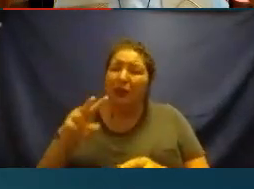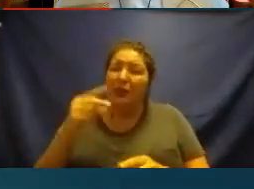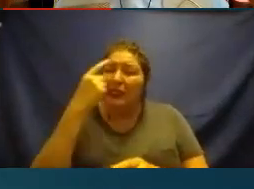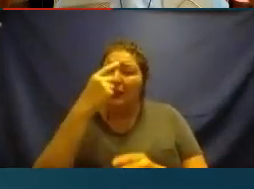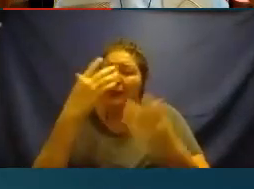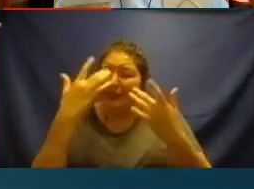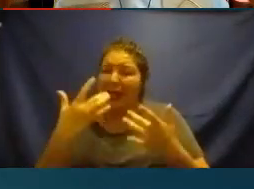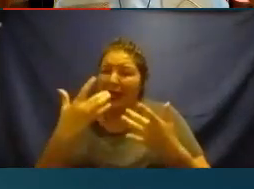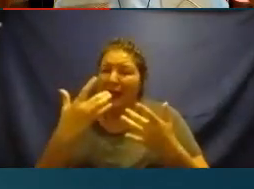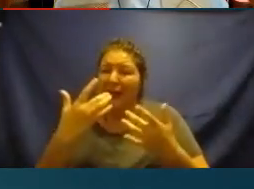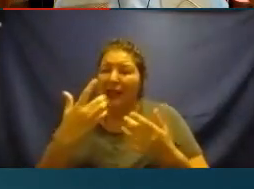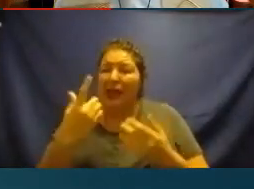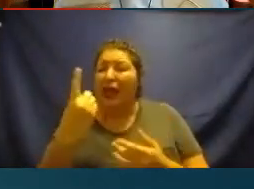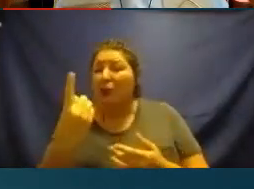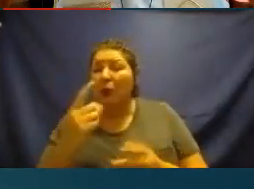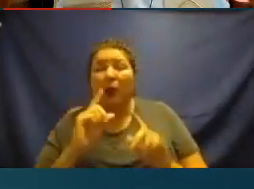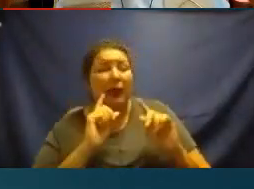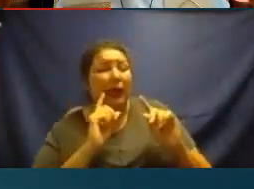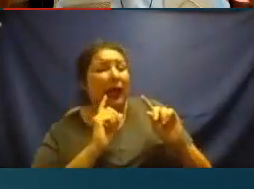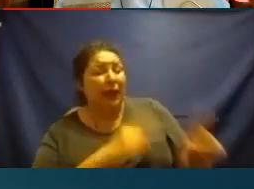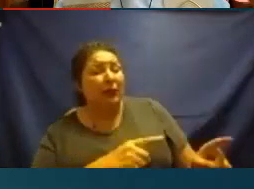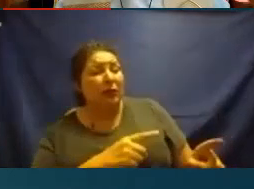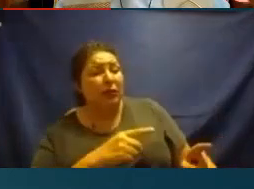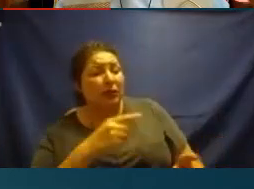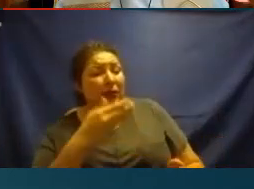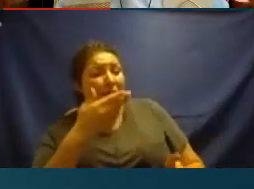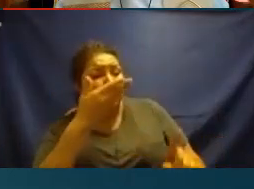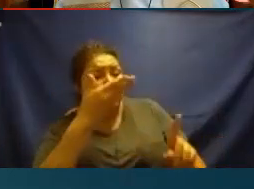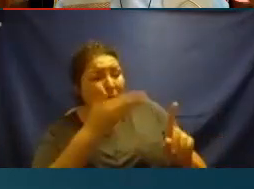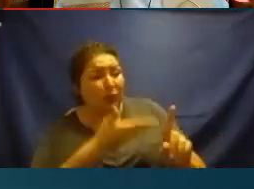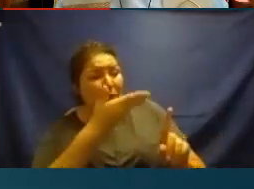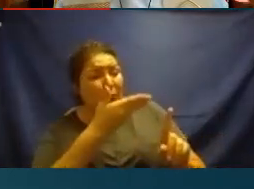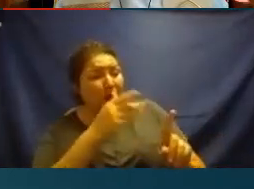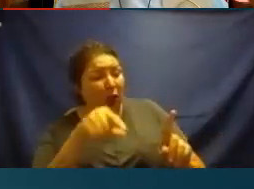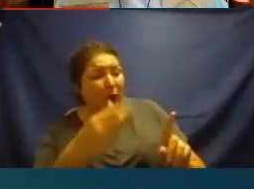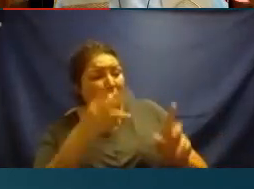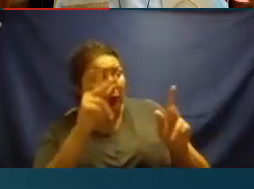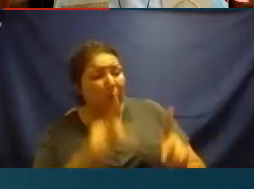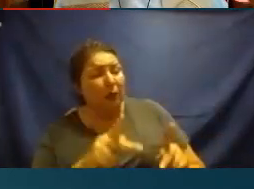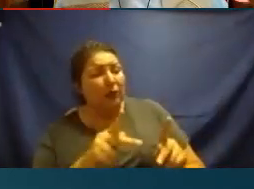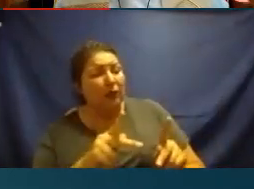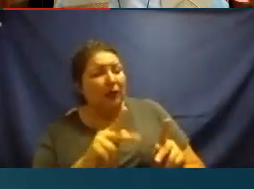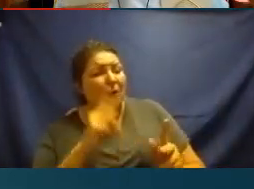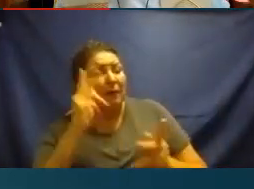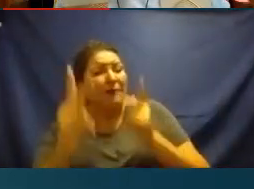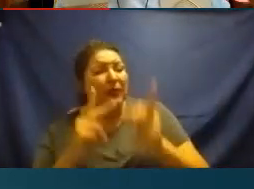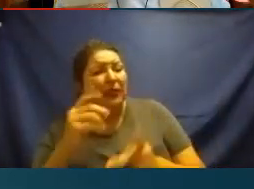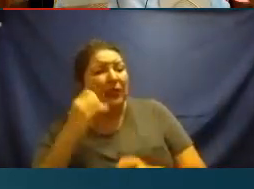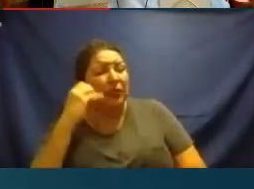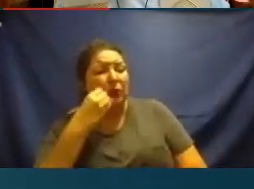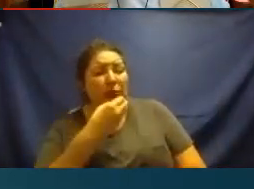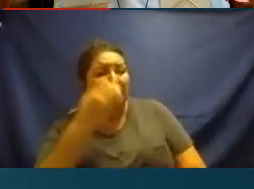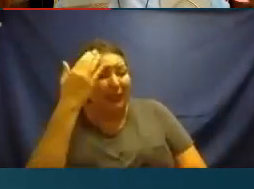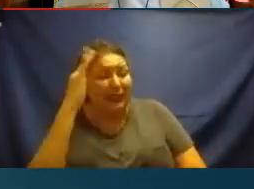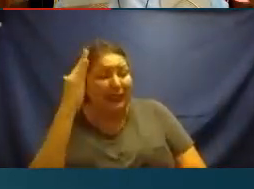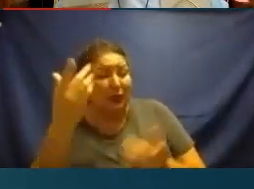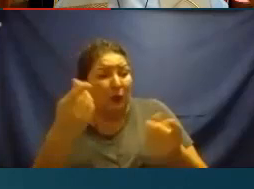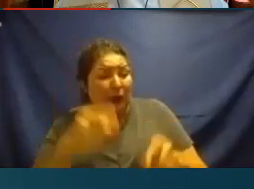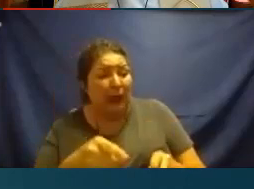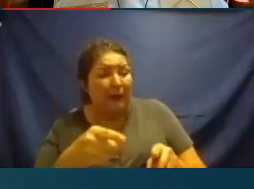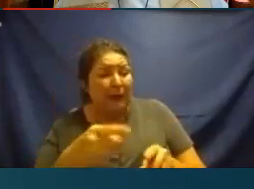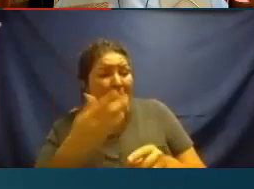named Cleopas, answered them, "Are you the only visitor to Jerusalem who does not know the things that have happened in